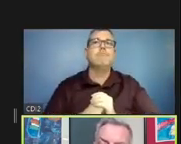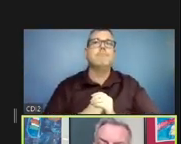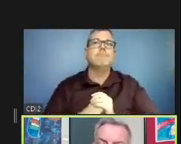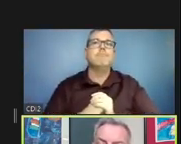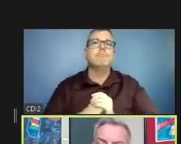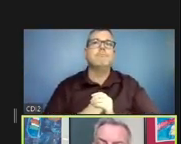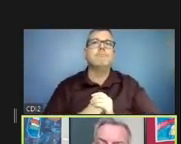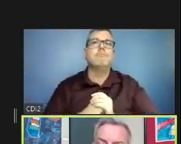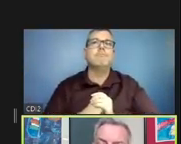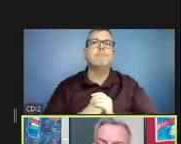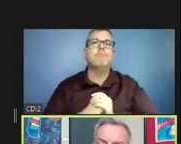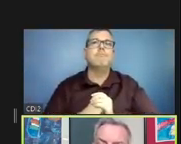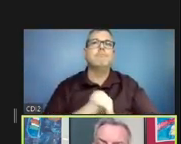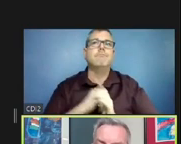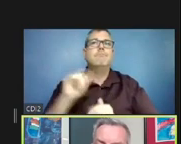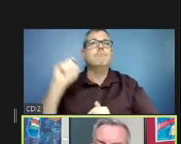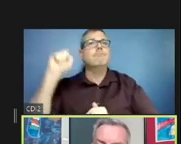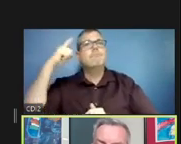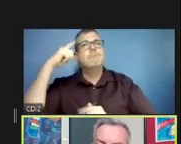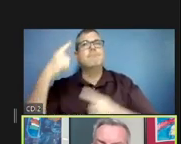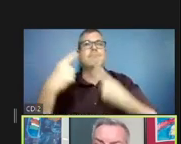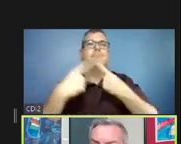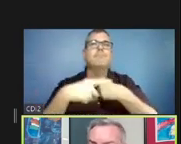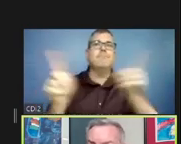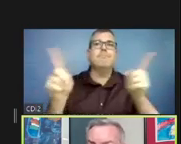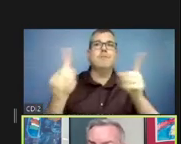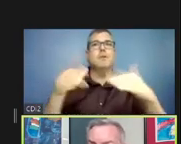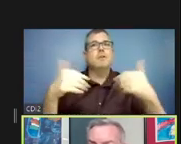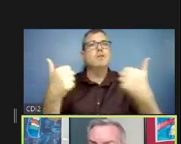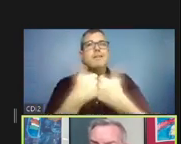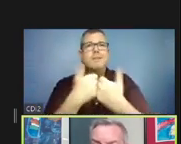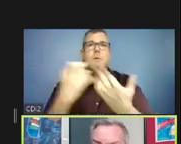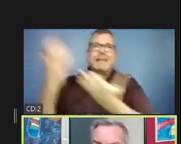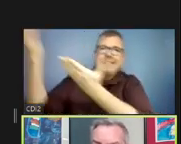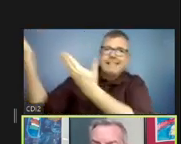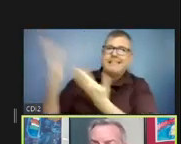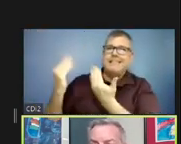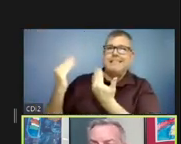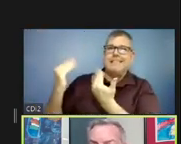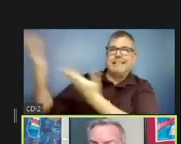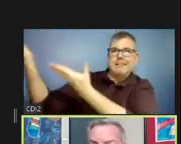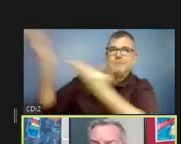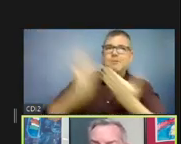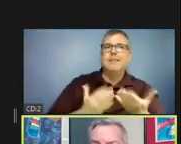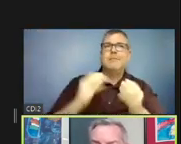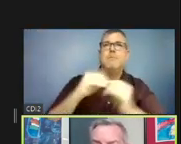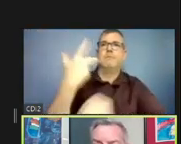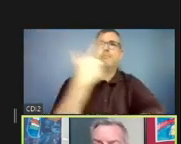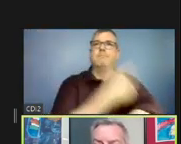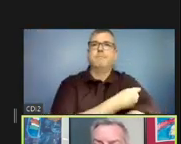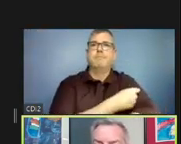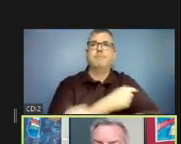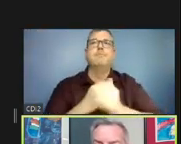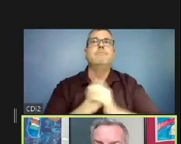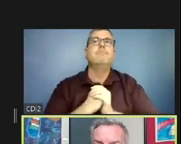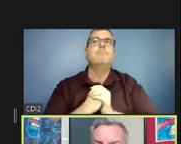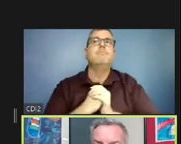period. And that'd be 100,000 people a day, but the state's ramped up its production, isn't exceeding that